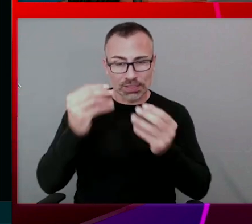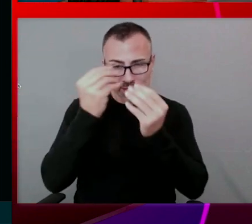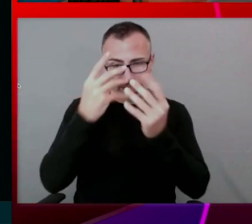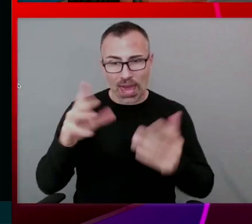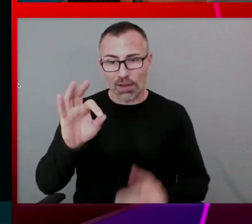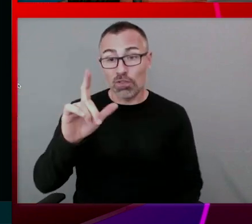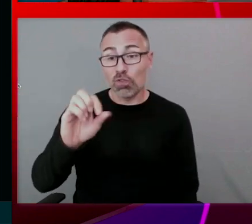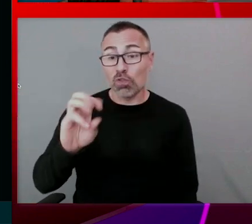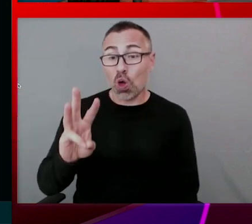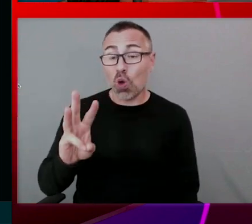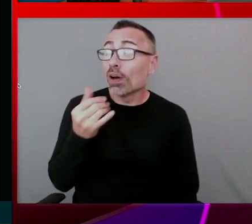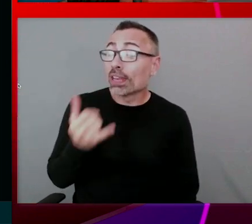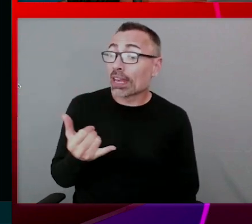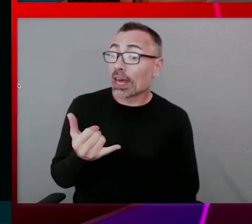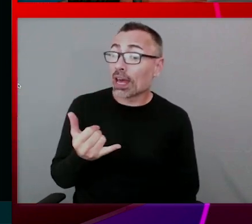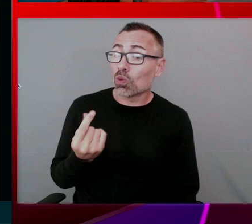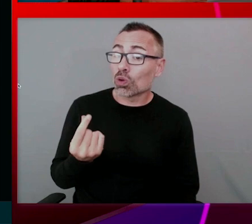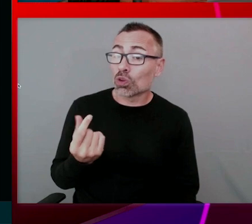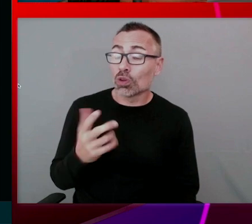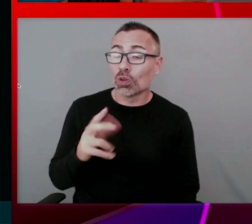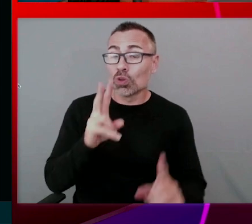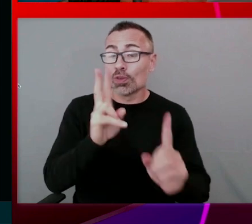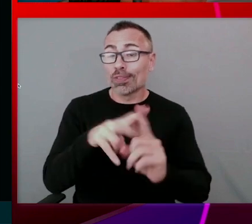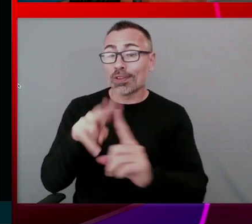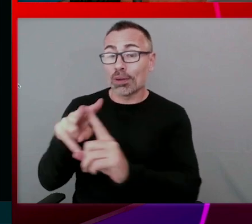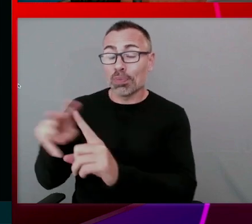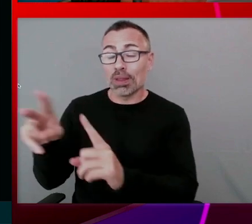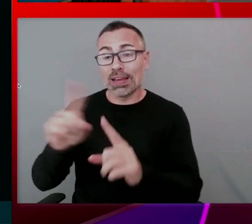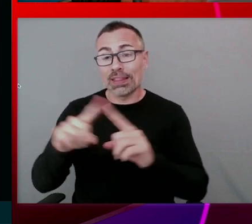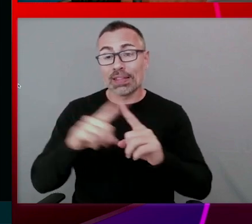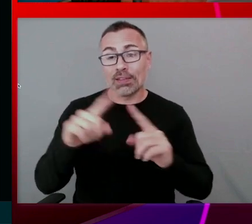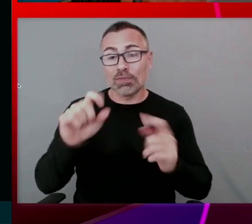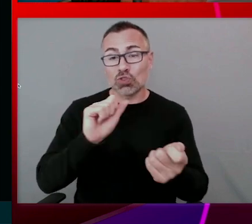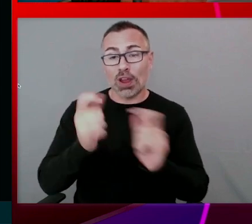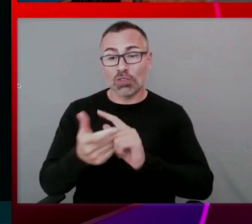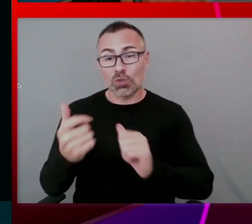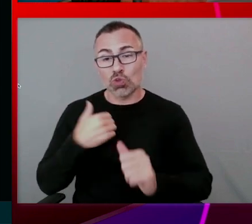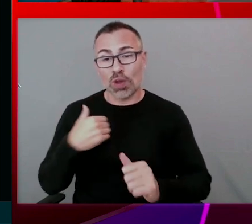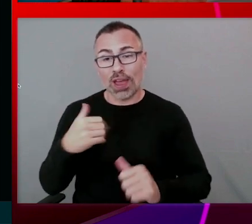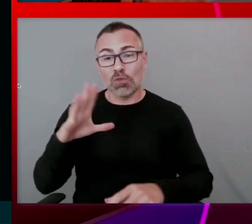actually apply all the different transforms you have for Data Wrangler.